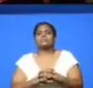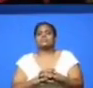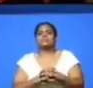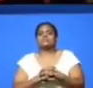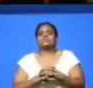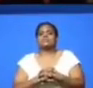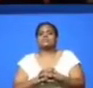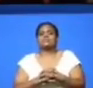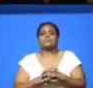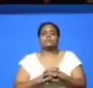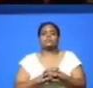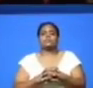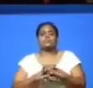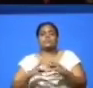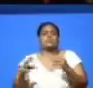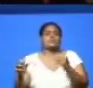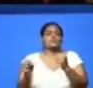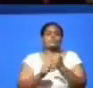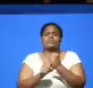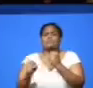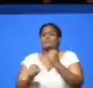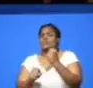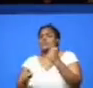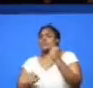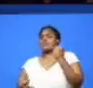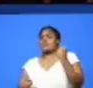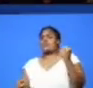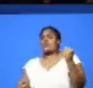the longest period of sustained persecution